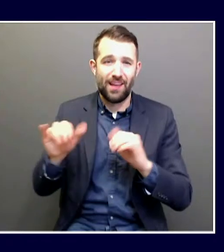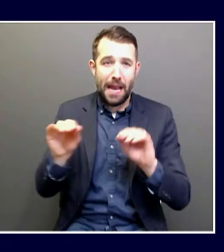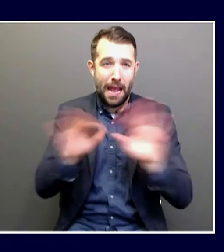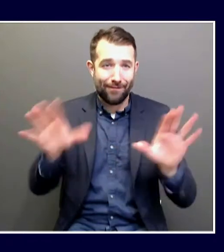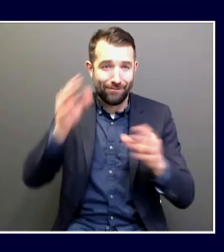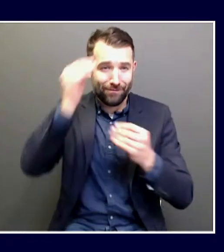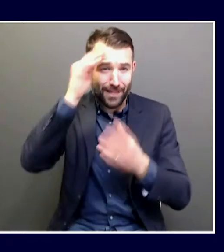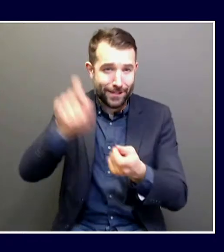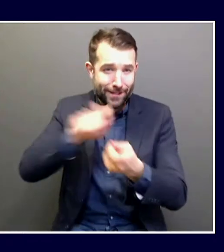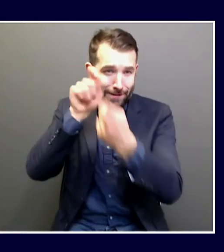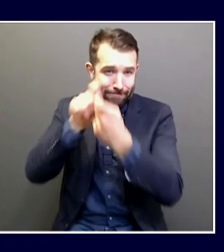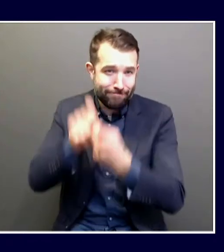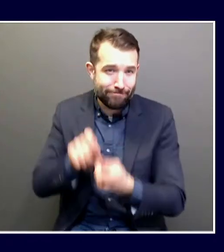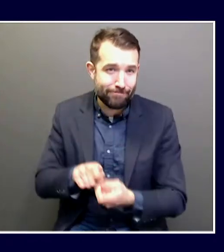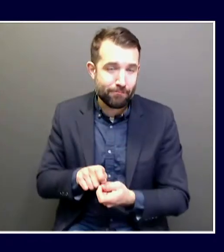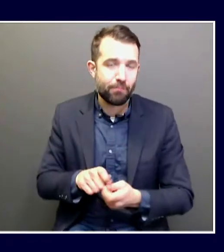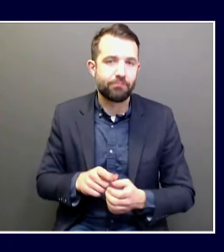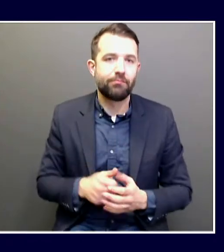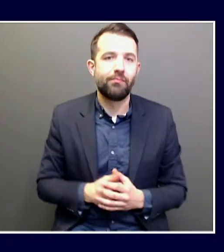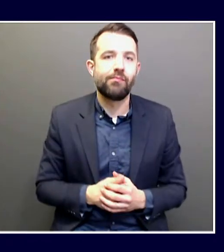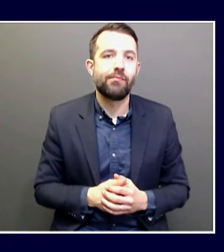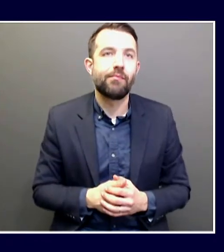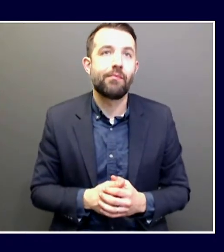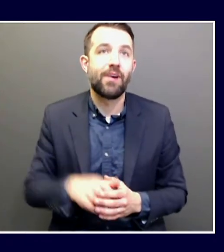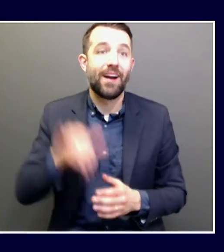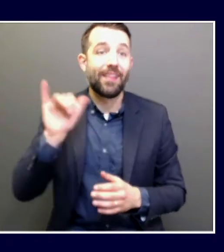Wastewater testing also provides a more